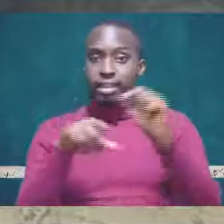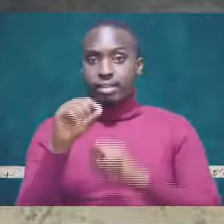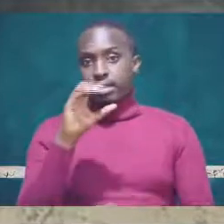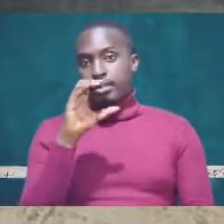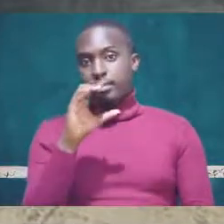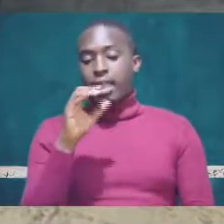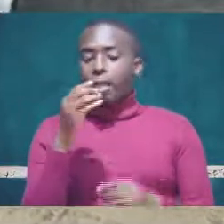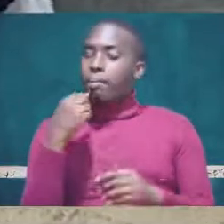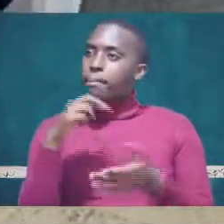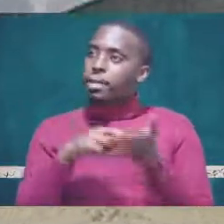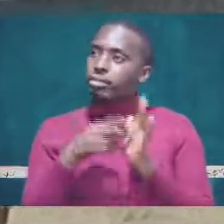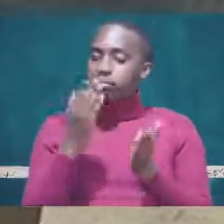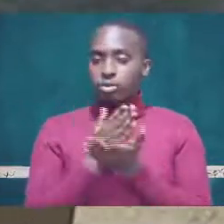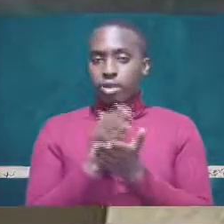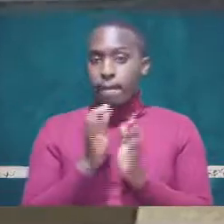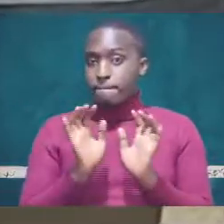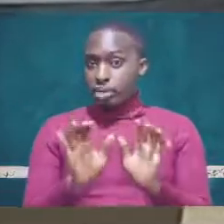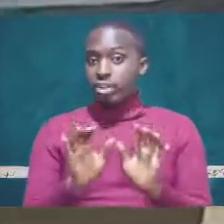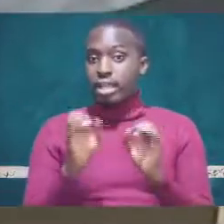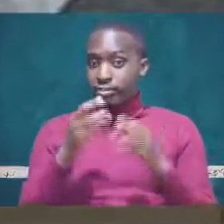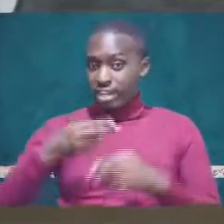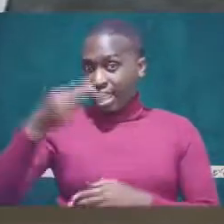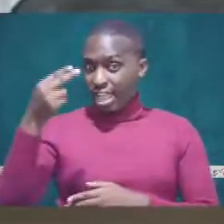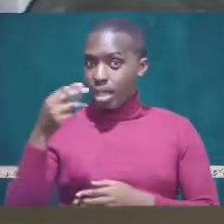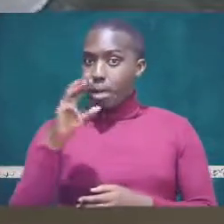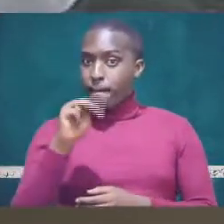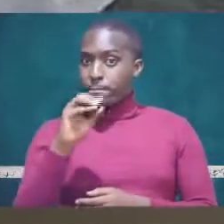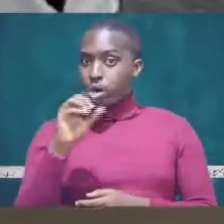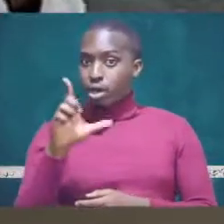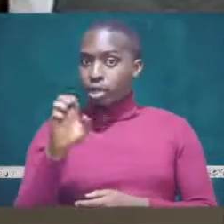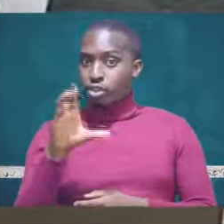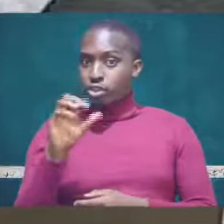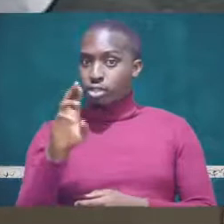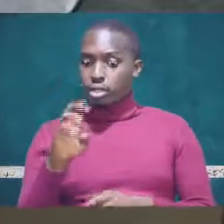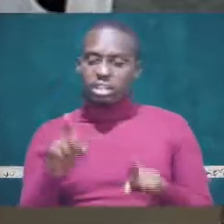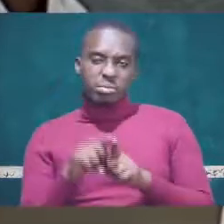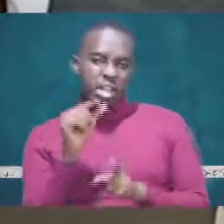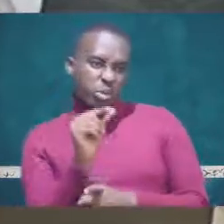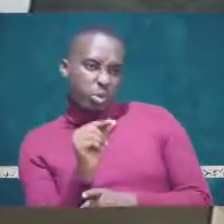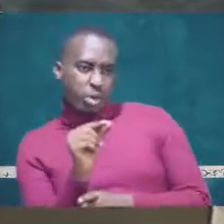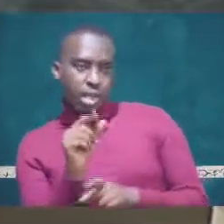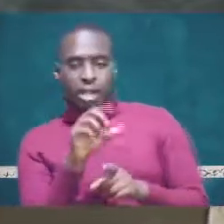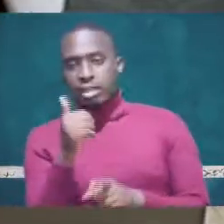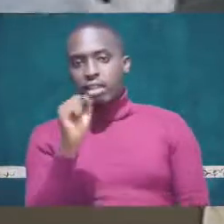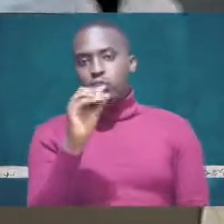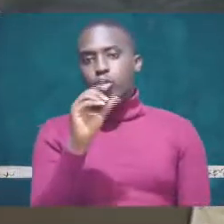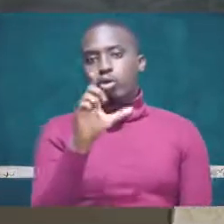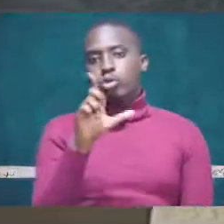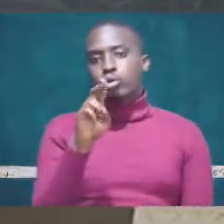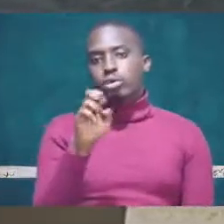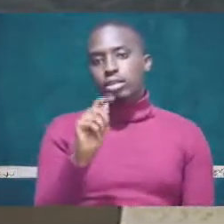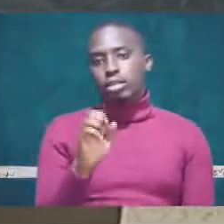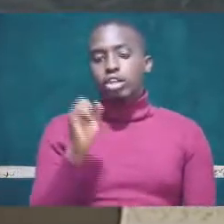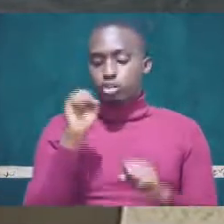that some molecules, when the pressure is very high, molecules of small size, take an example like water and other solute, can pass through